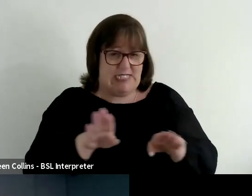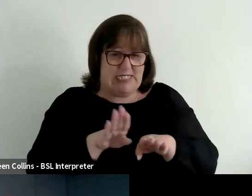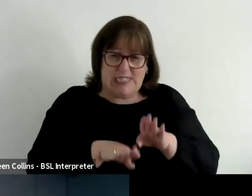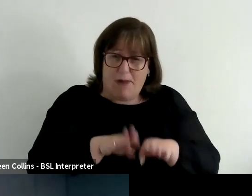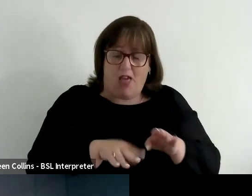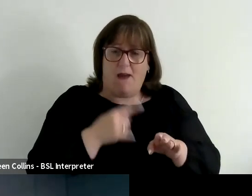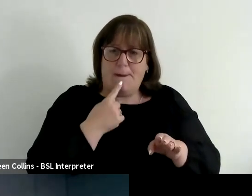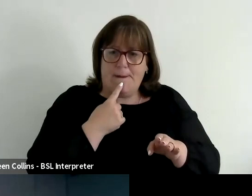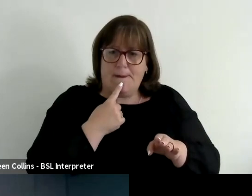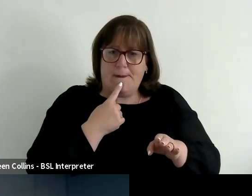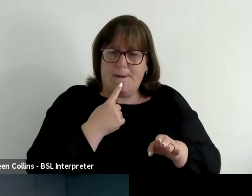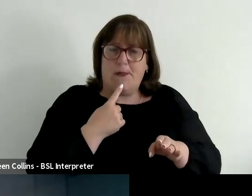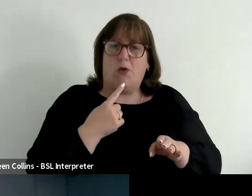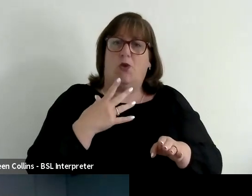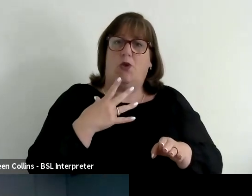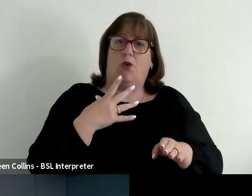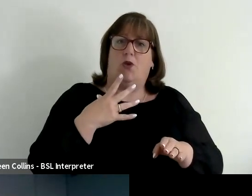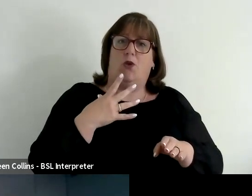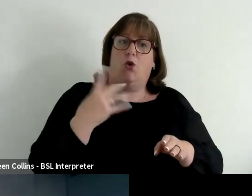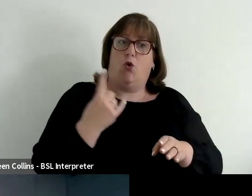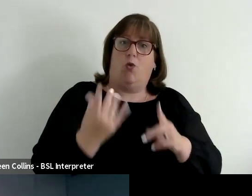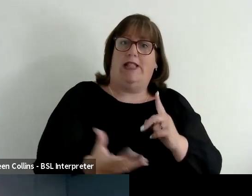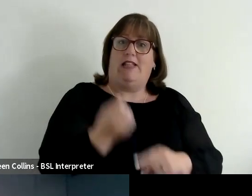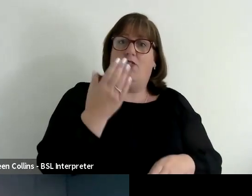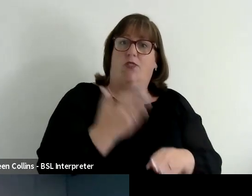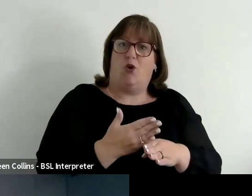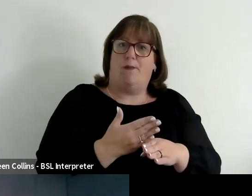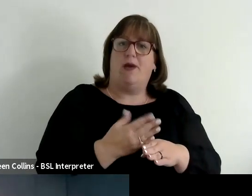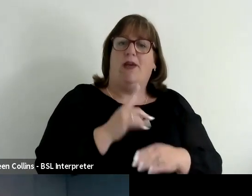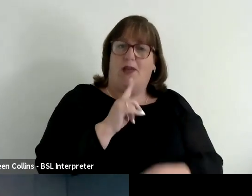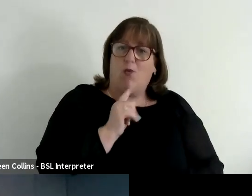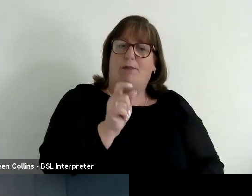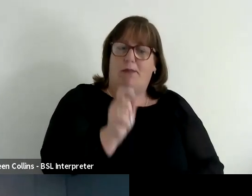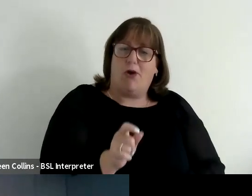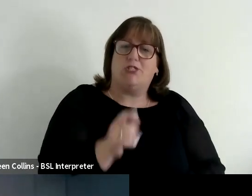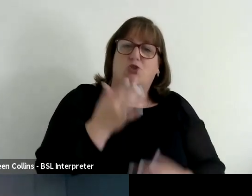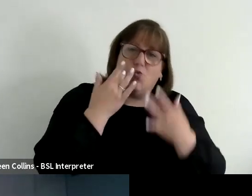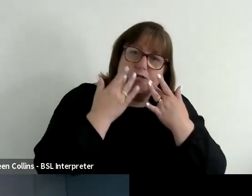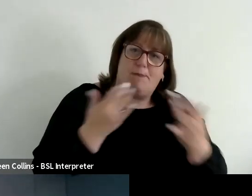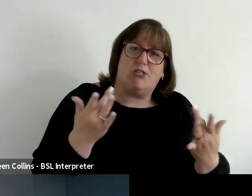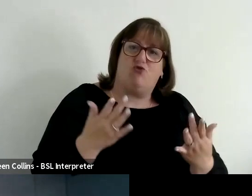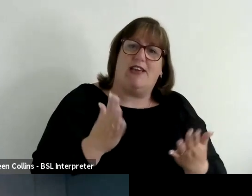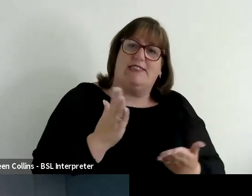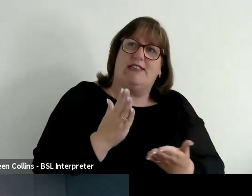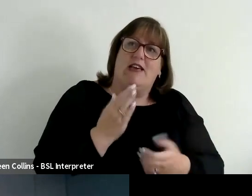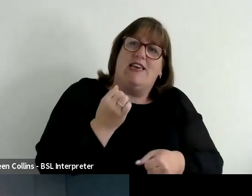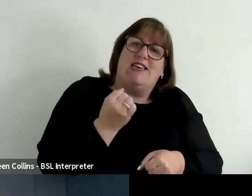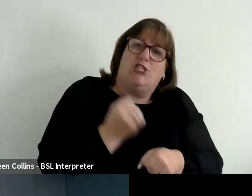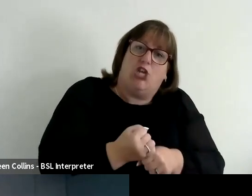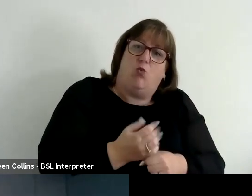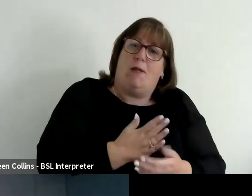it's going to be the person that demonstrates the passion and the interest if you had to choose between those two people.